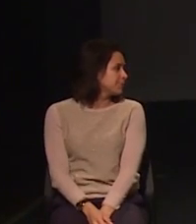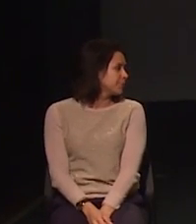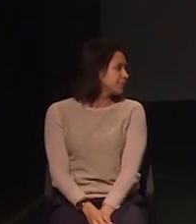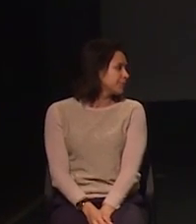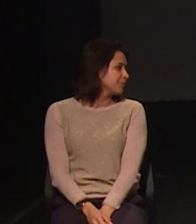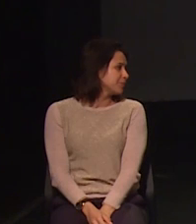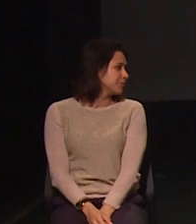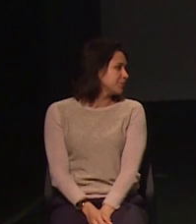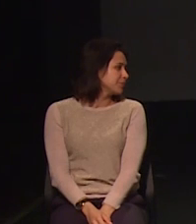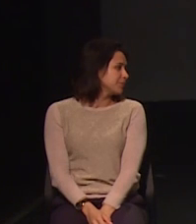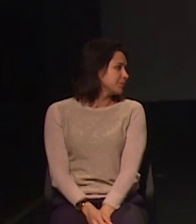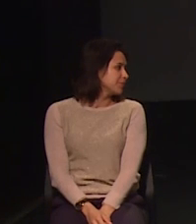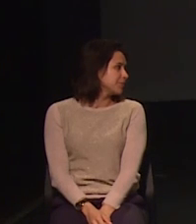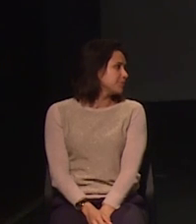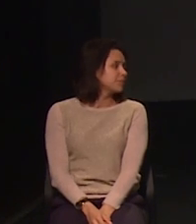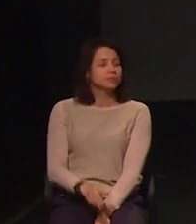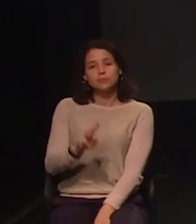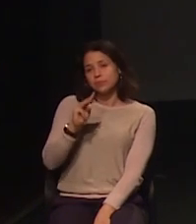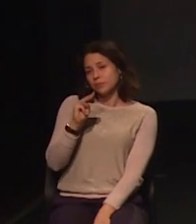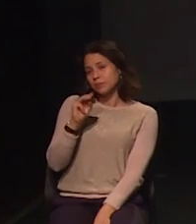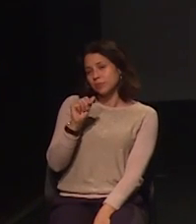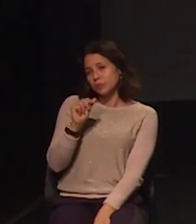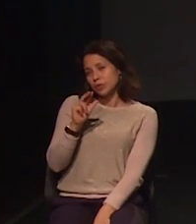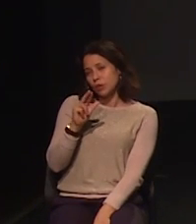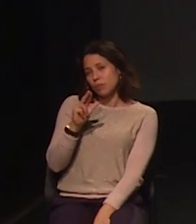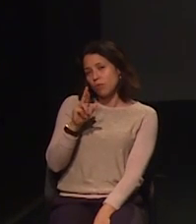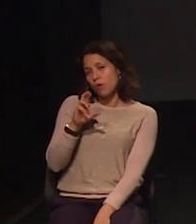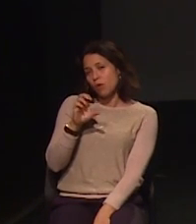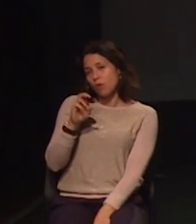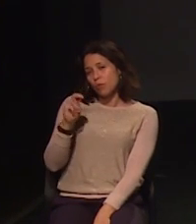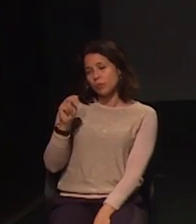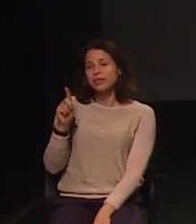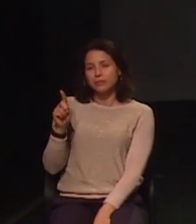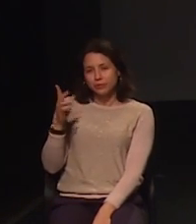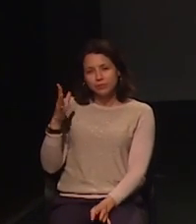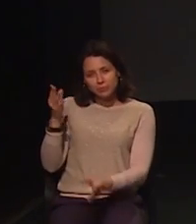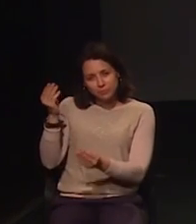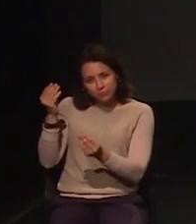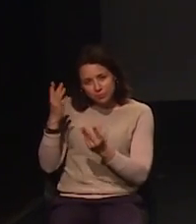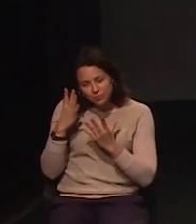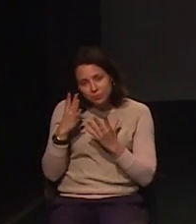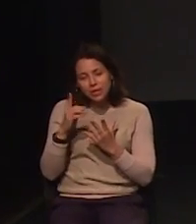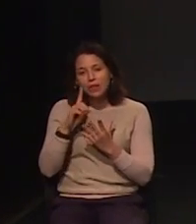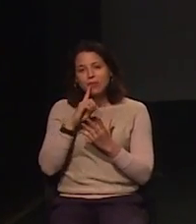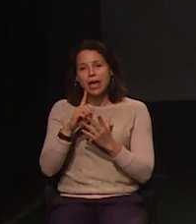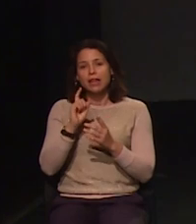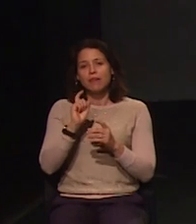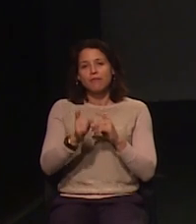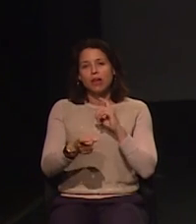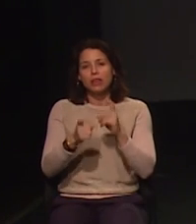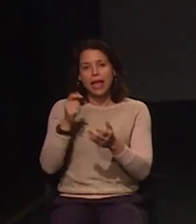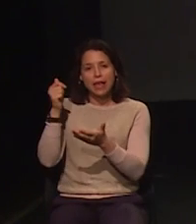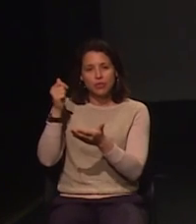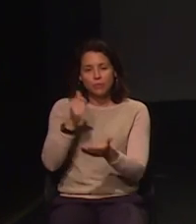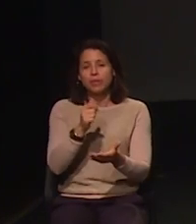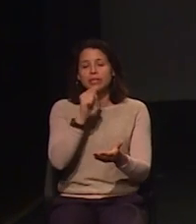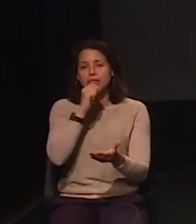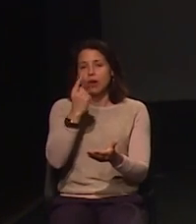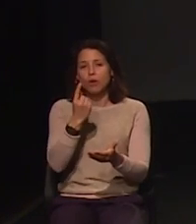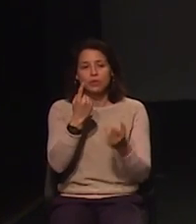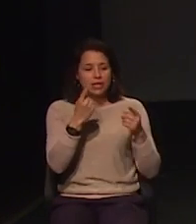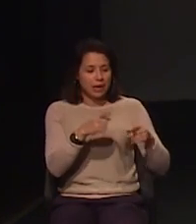idea of equity isn't just in philanthropy, it has a global context. Another word that I would say is starting to trend, at least in my practice,